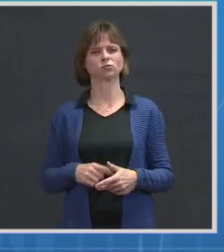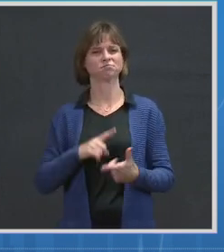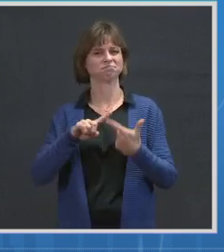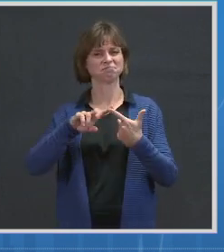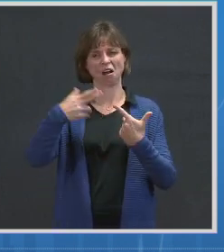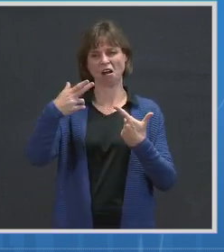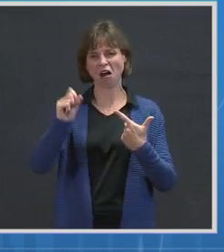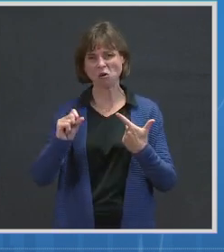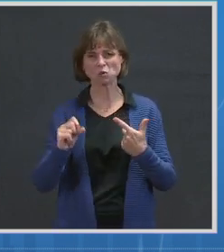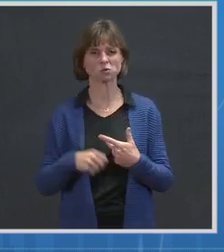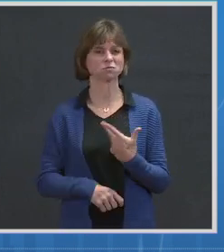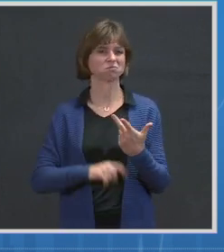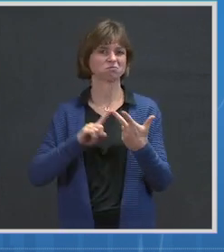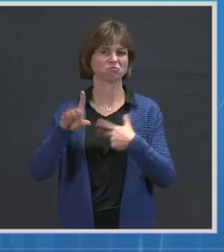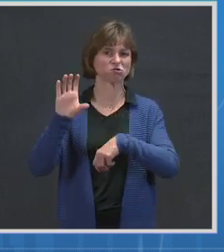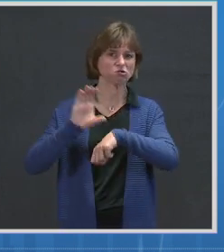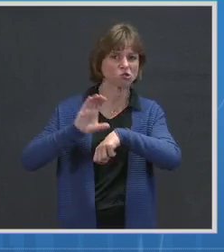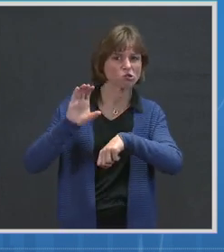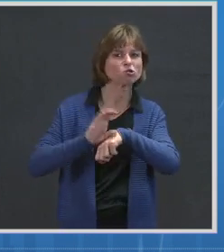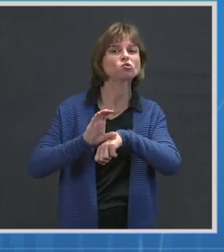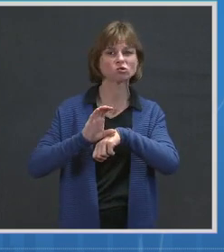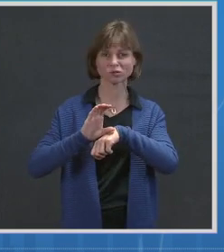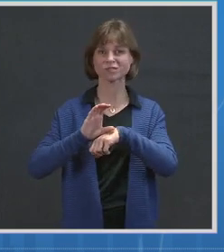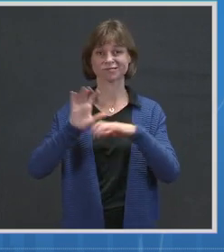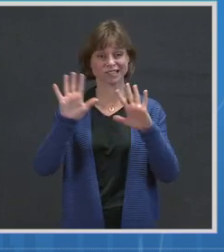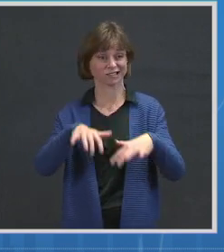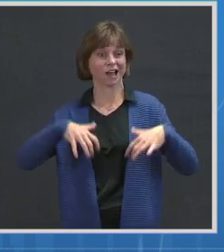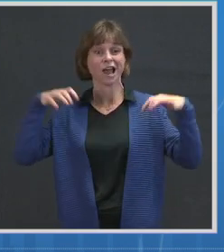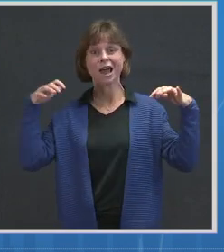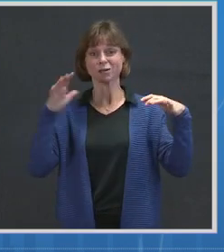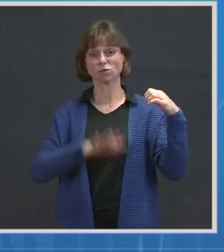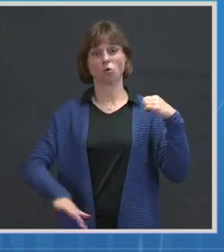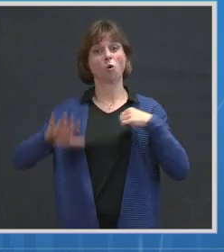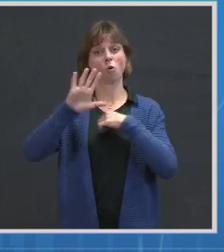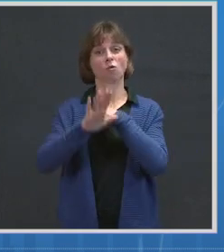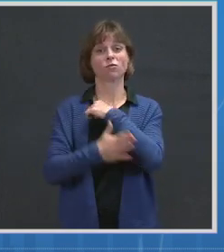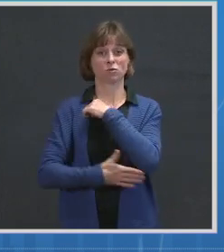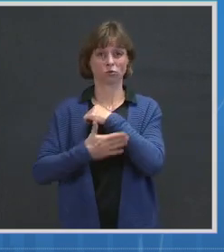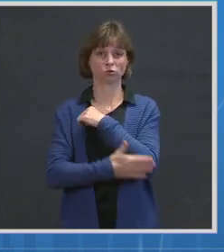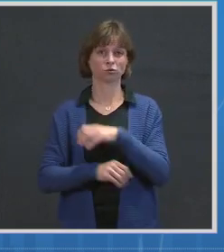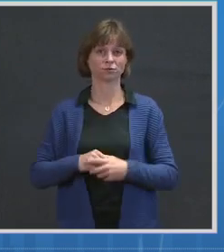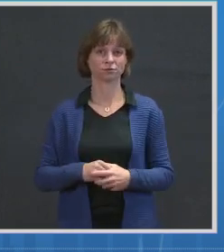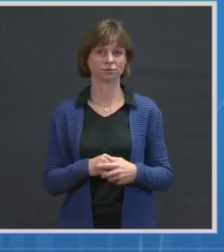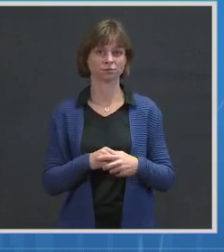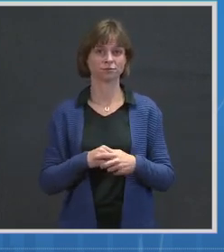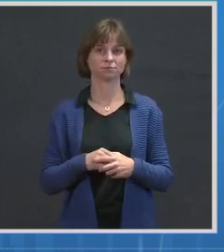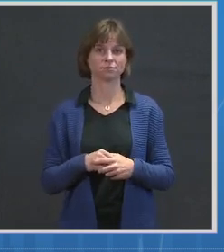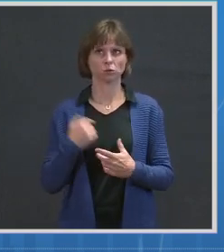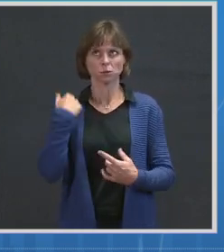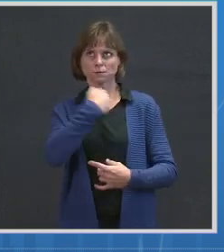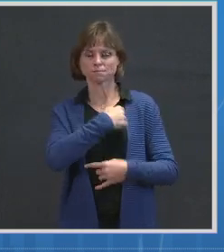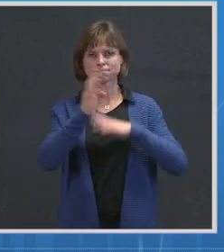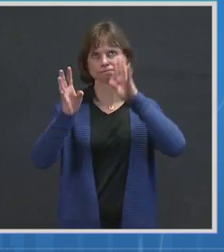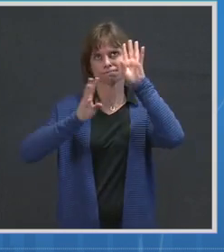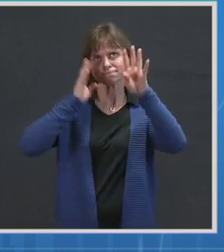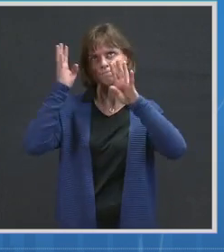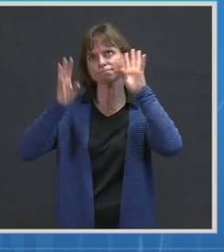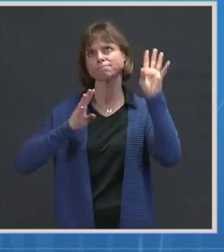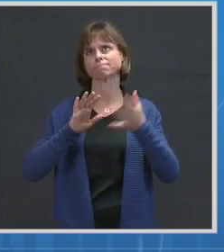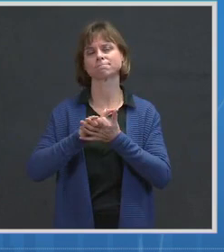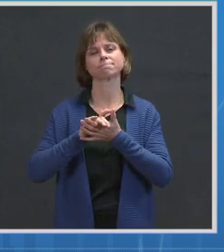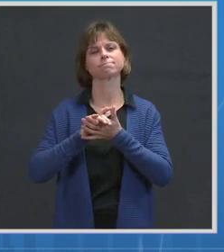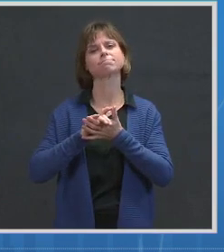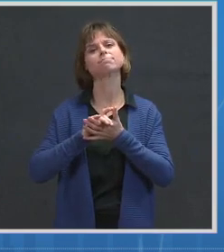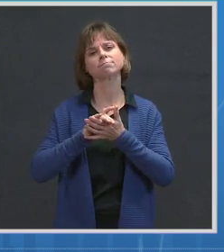gyms, churches, and stadiums nationwide. And we're standing up innovative, high-volume, federally